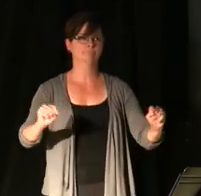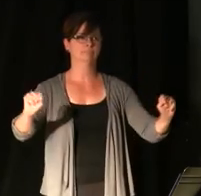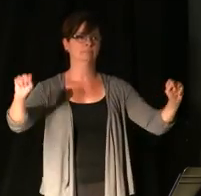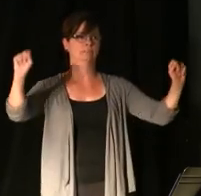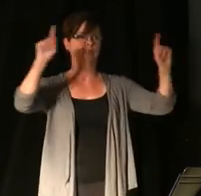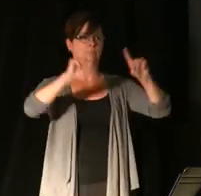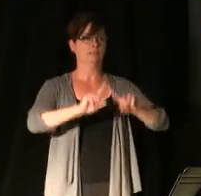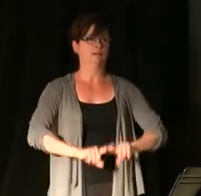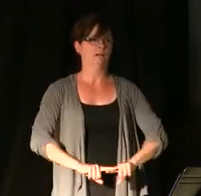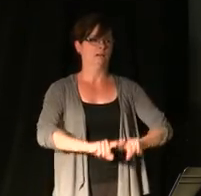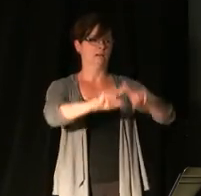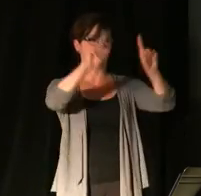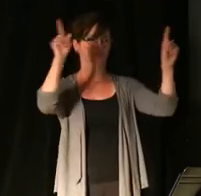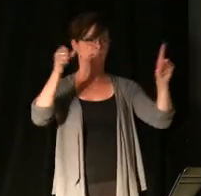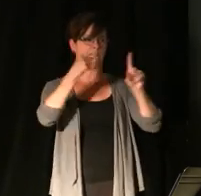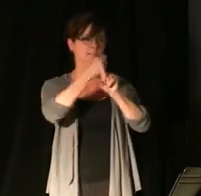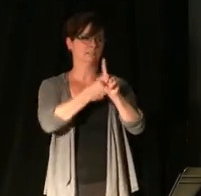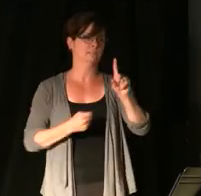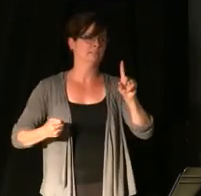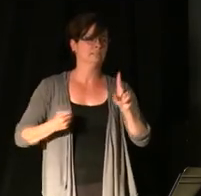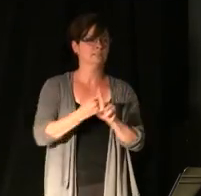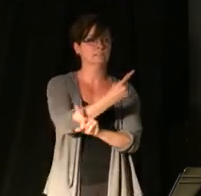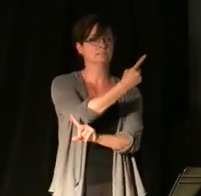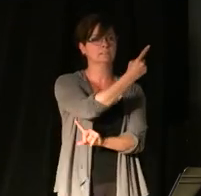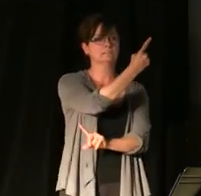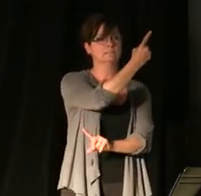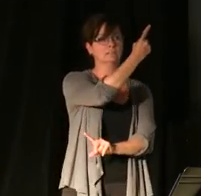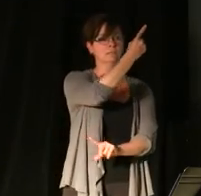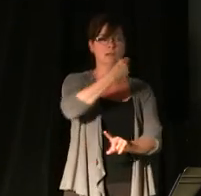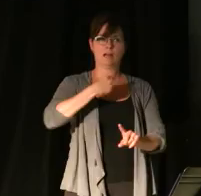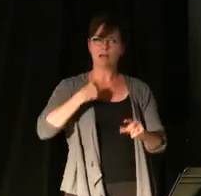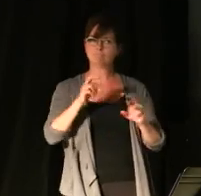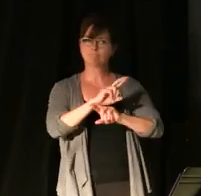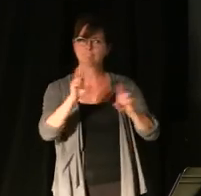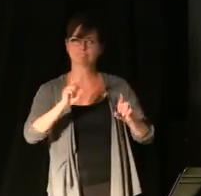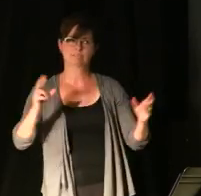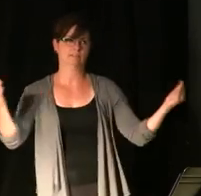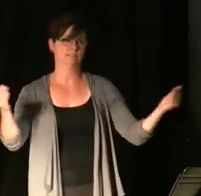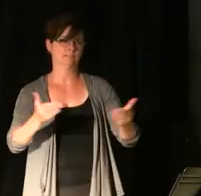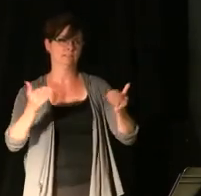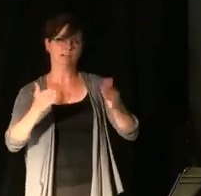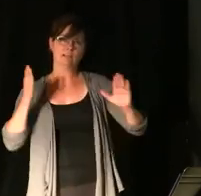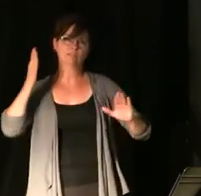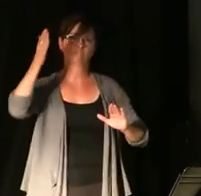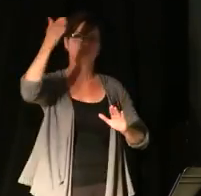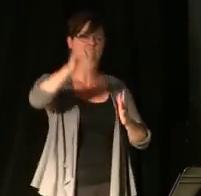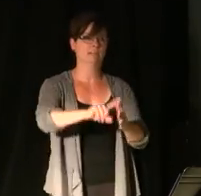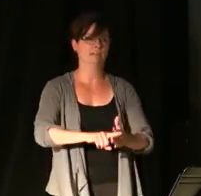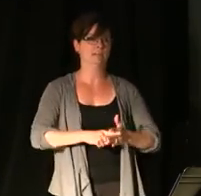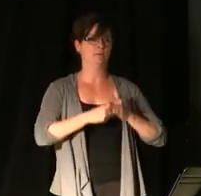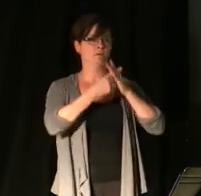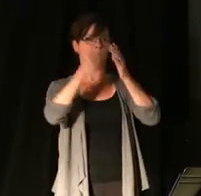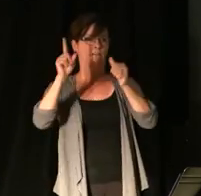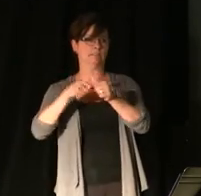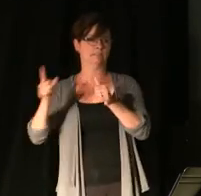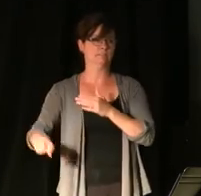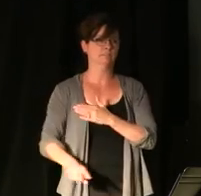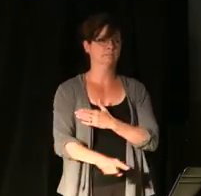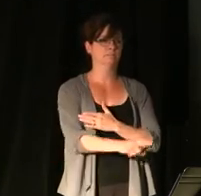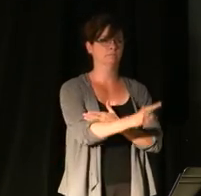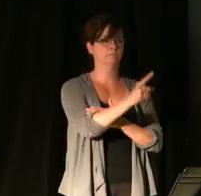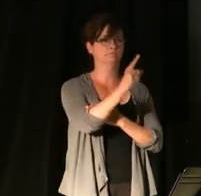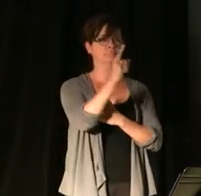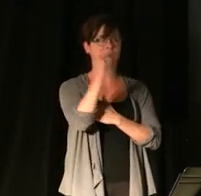the beat of a brand new drum. Now here I come, the future has begun. It's day